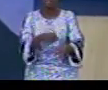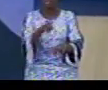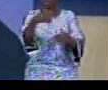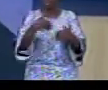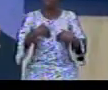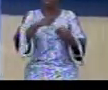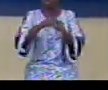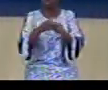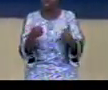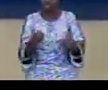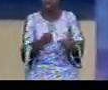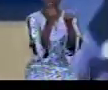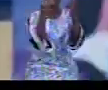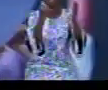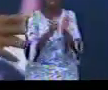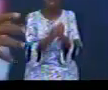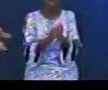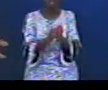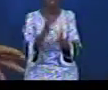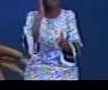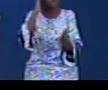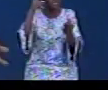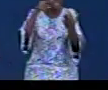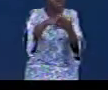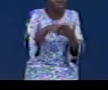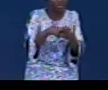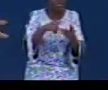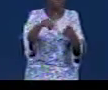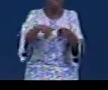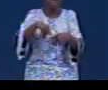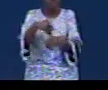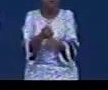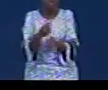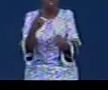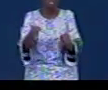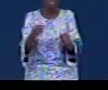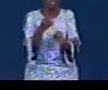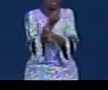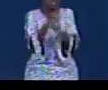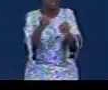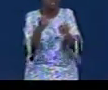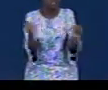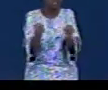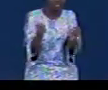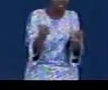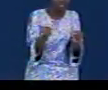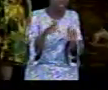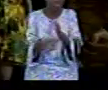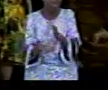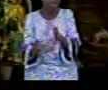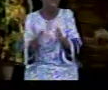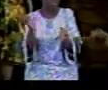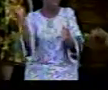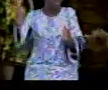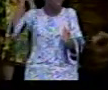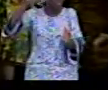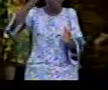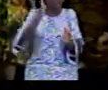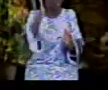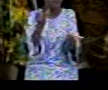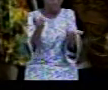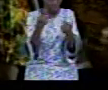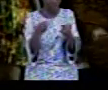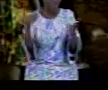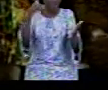challenge that will appear to make the salvation shaky, grace will come again. Grace will